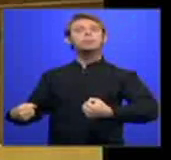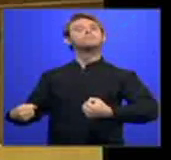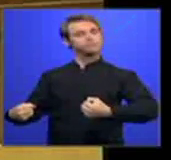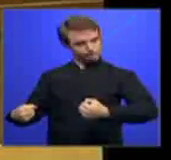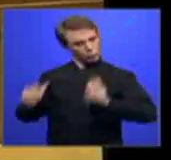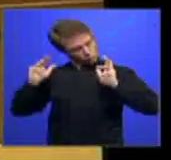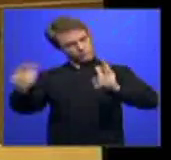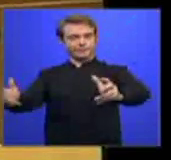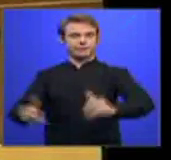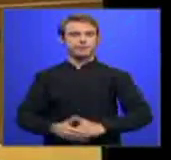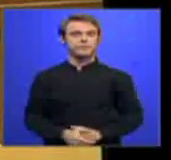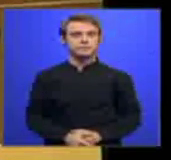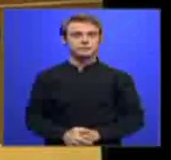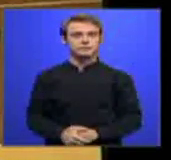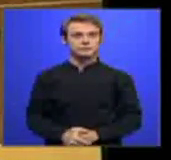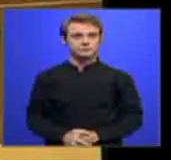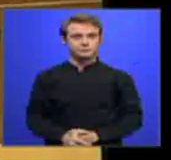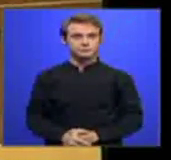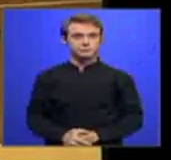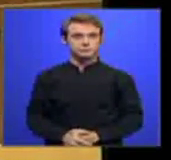Honorable members,